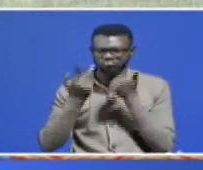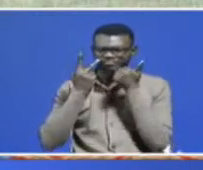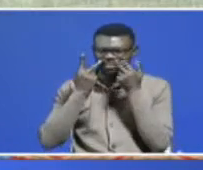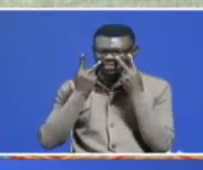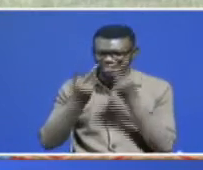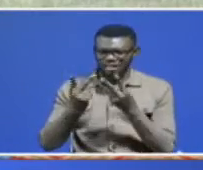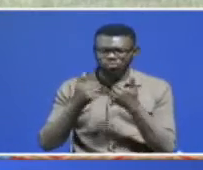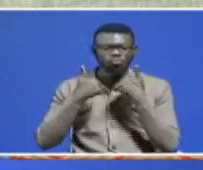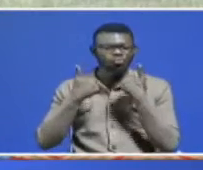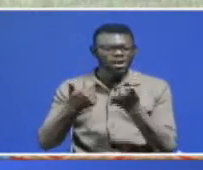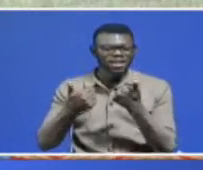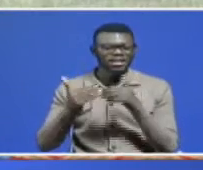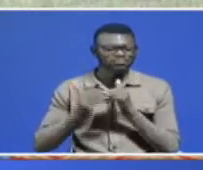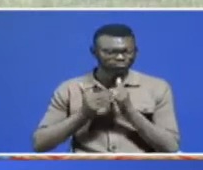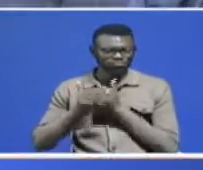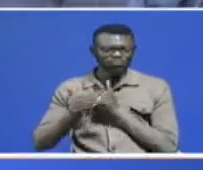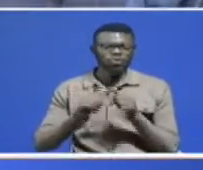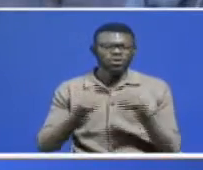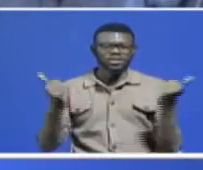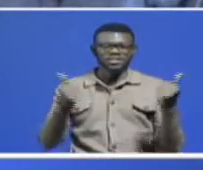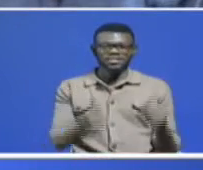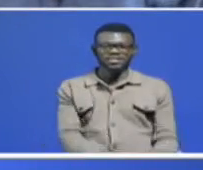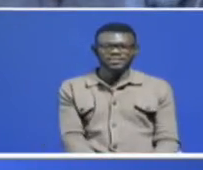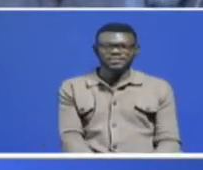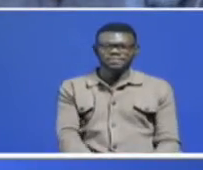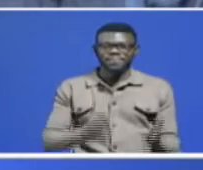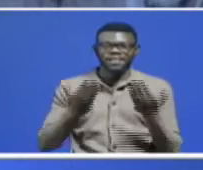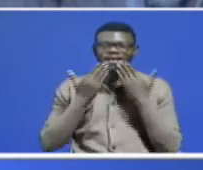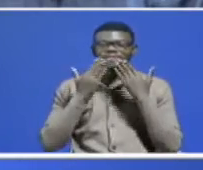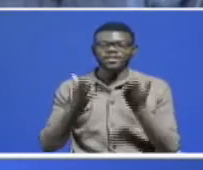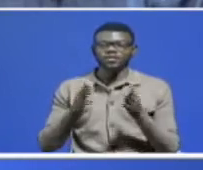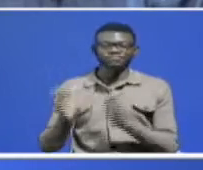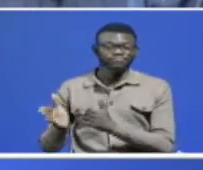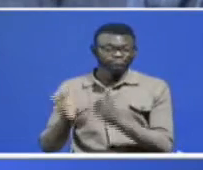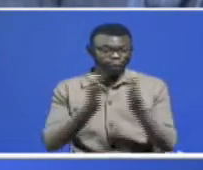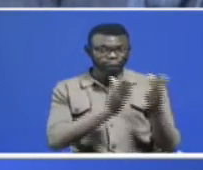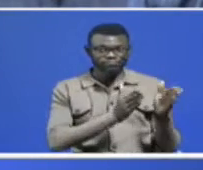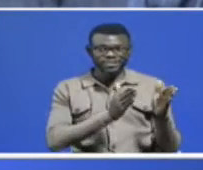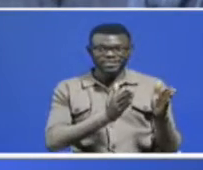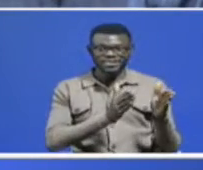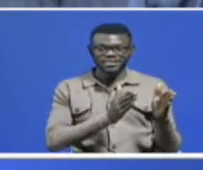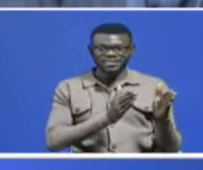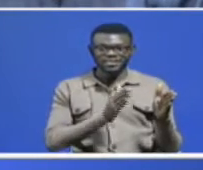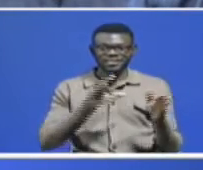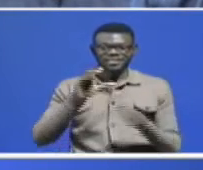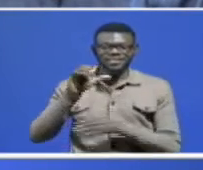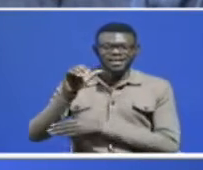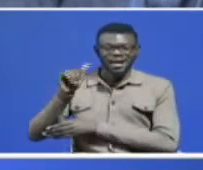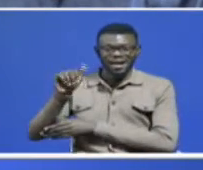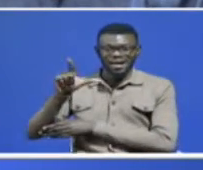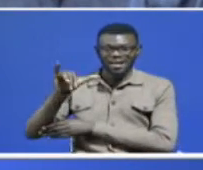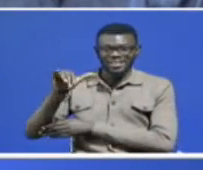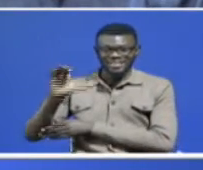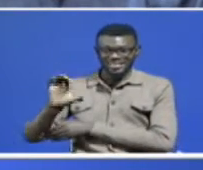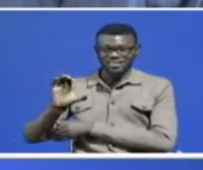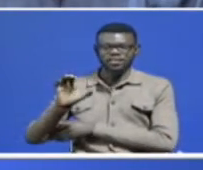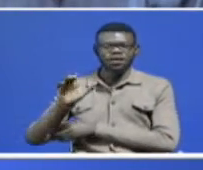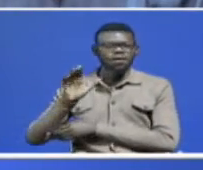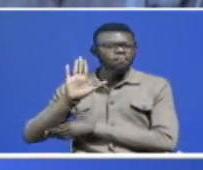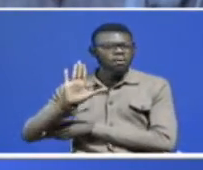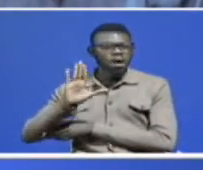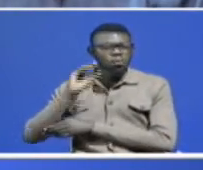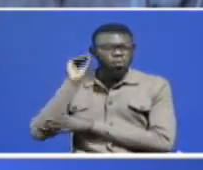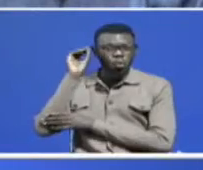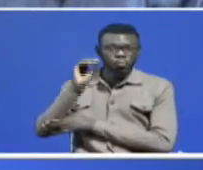very forward-looking. Many thanks. Now, Alice Wahome, I mean, even as you give us your take on the